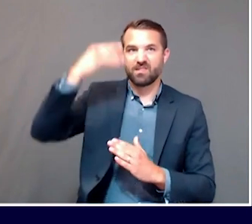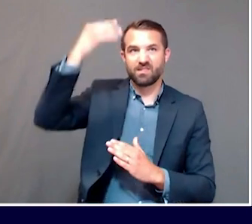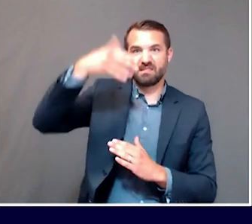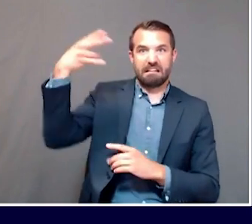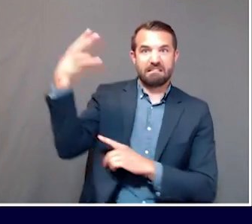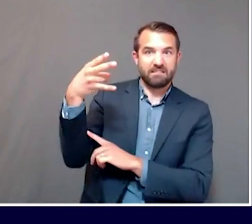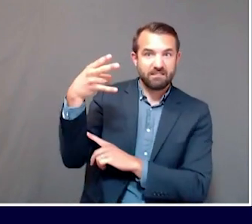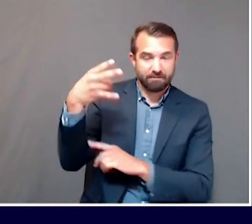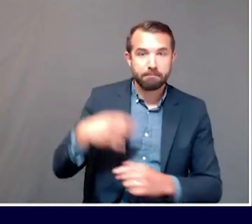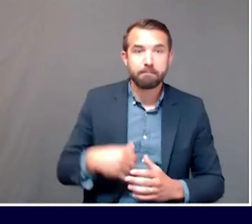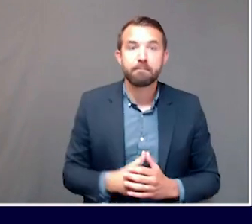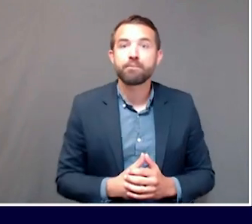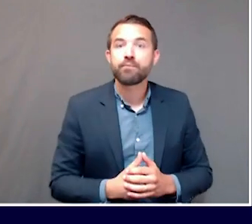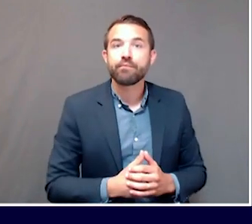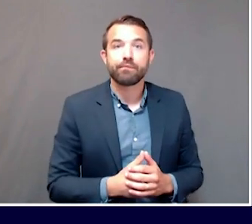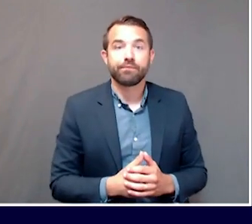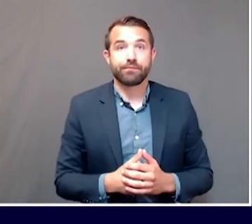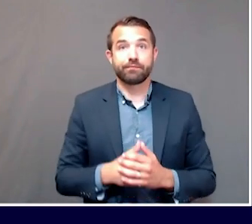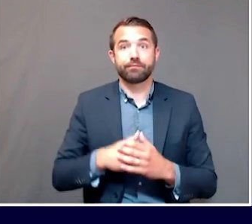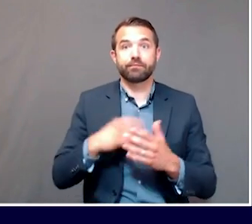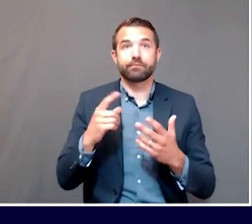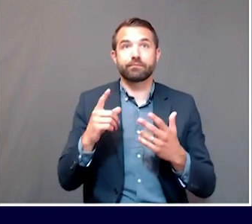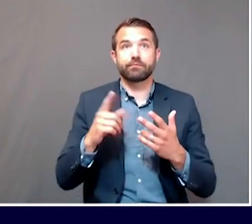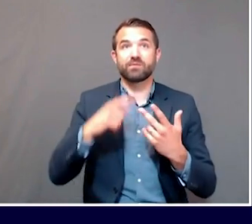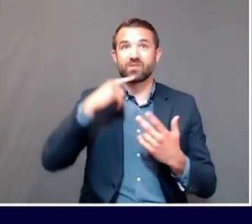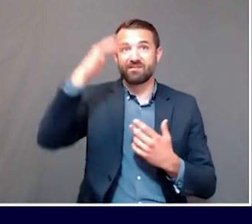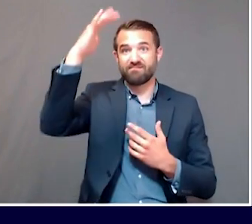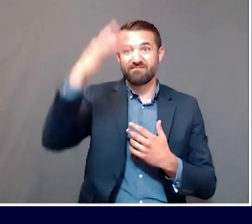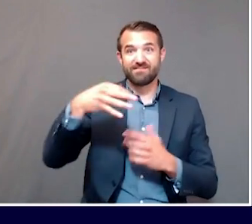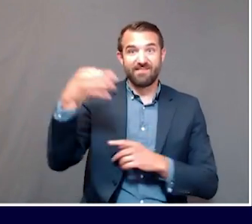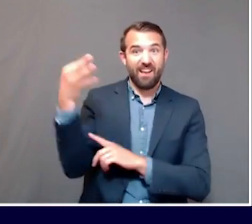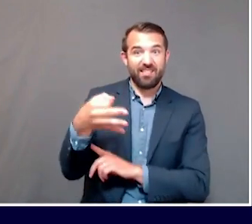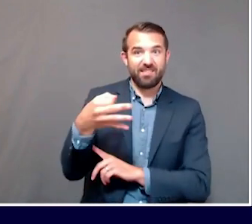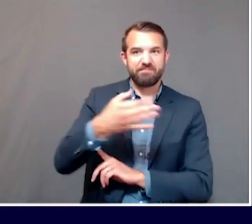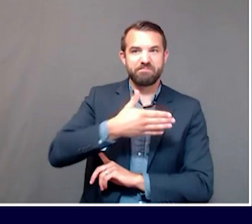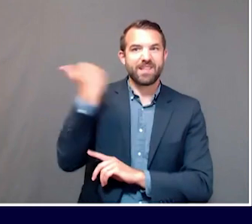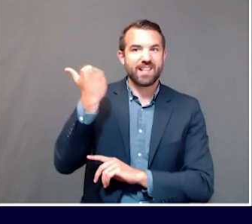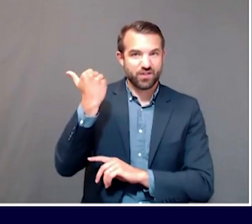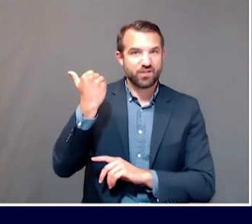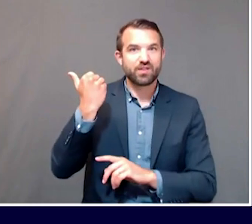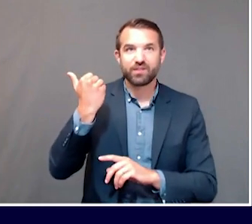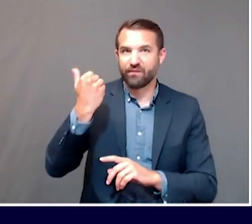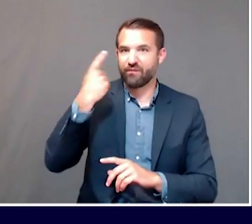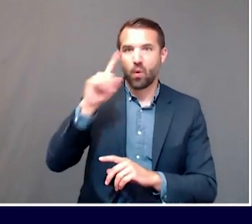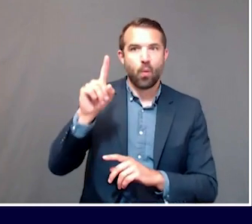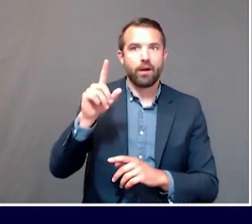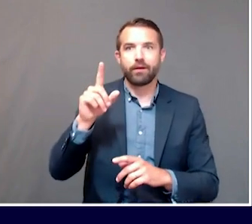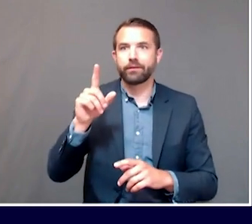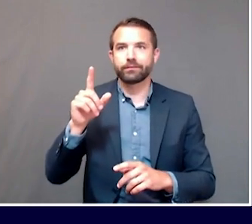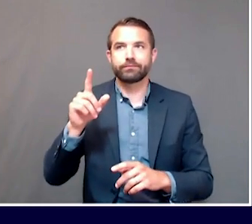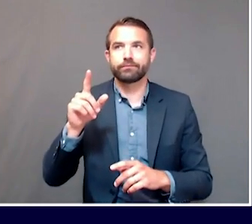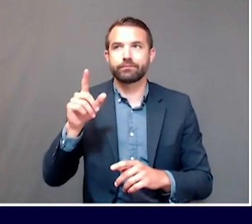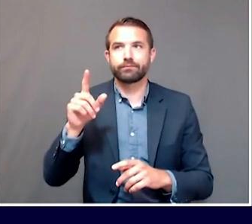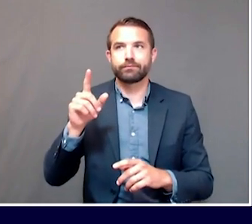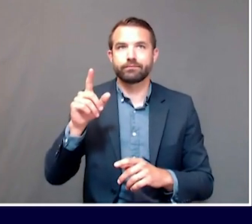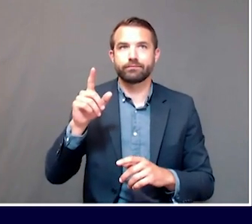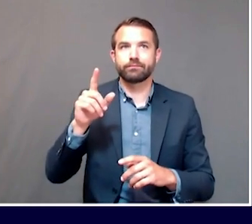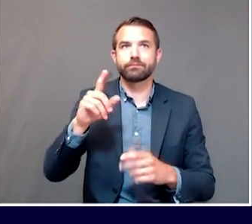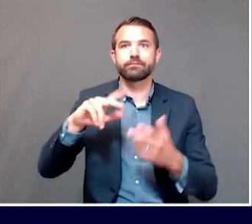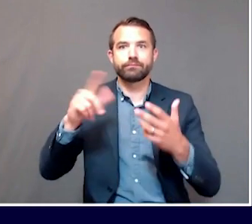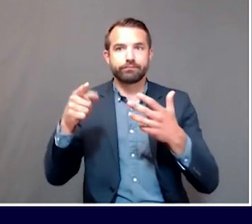We are 6th lowest in the nation in terms of patients ever hospitalized out of the 36 states